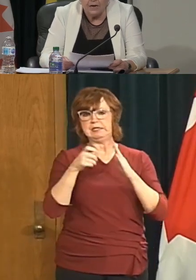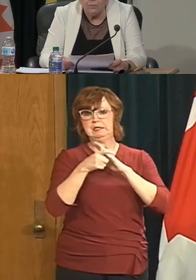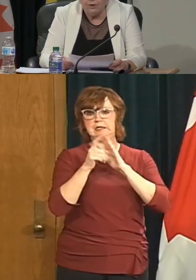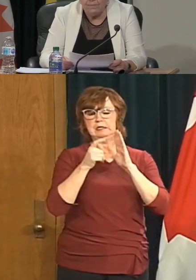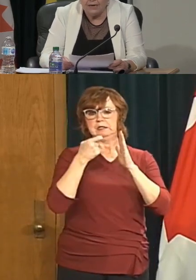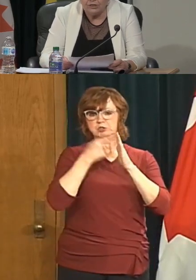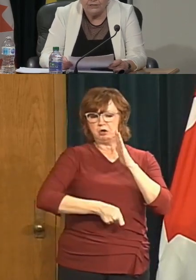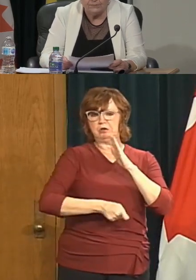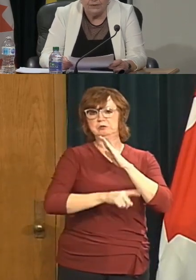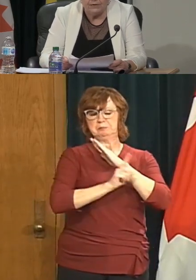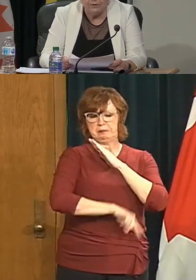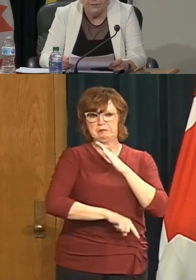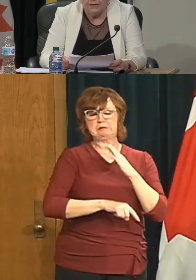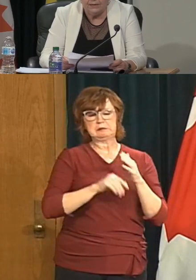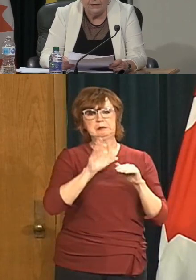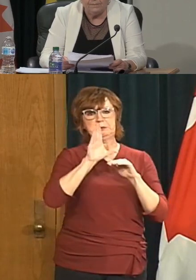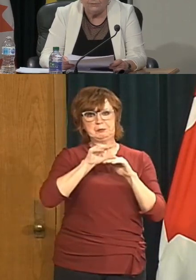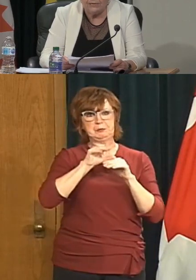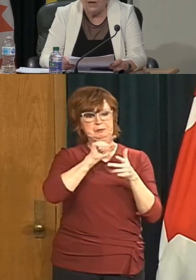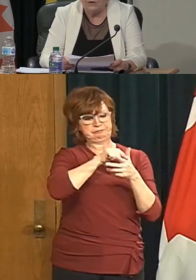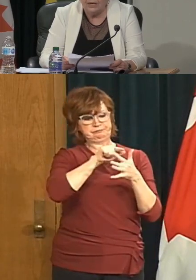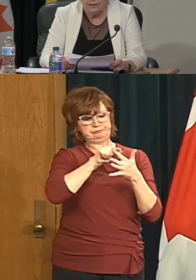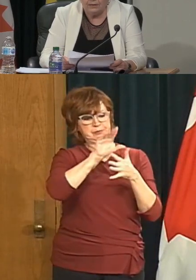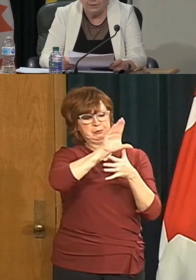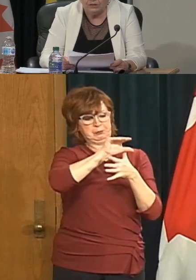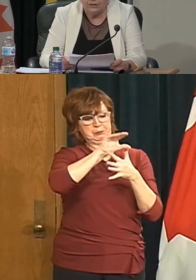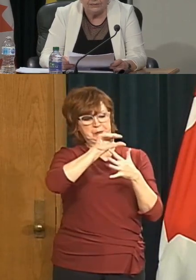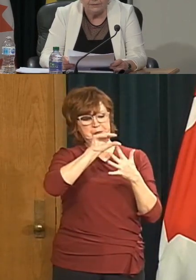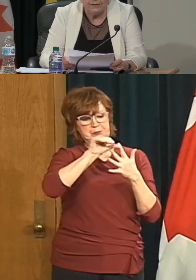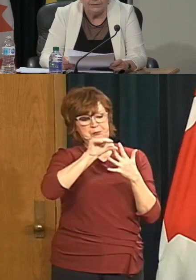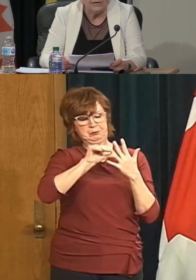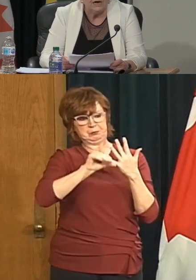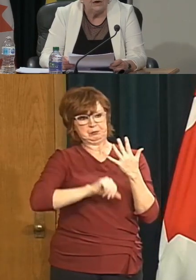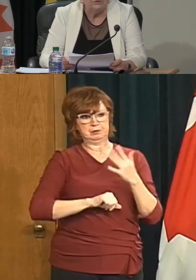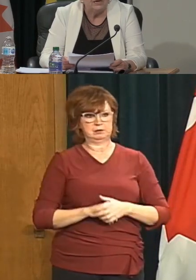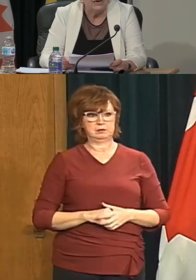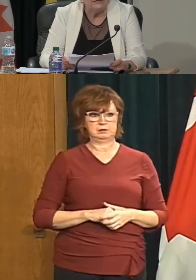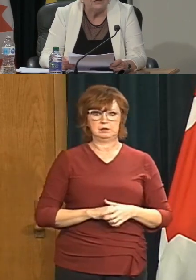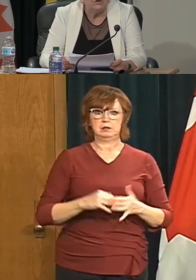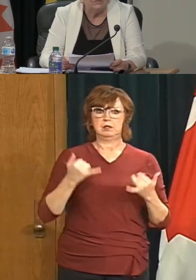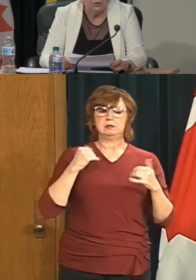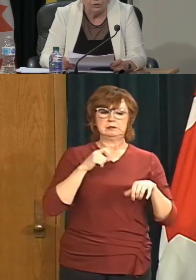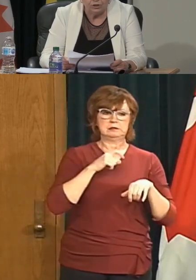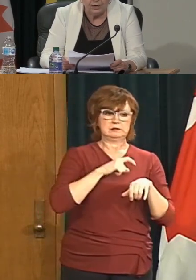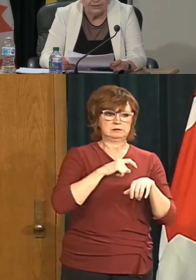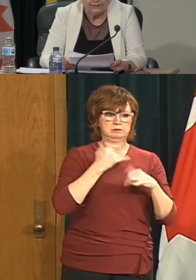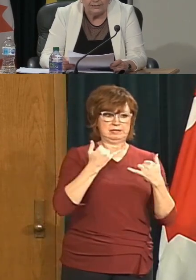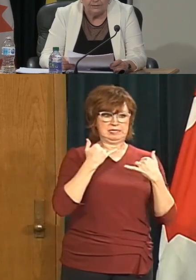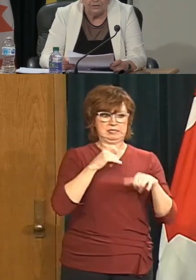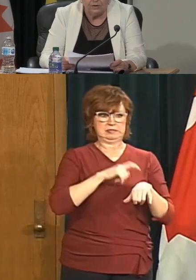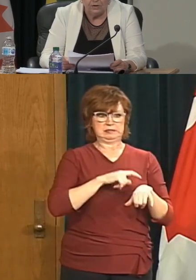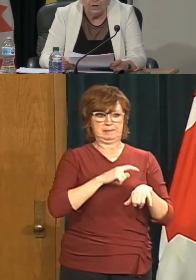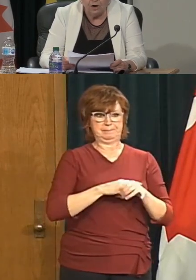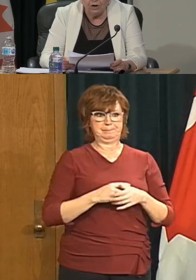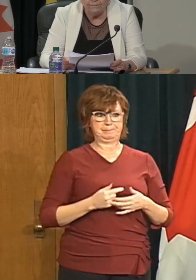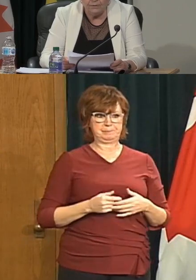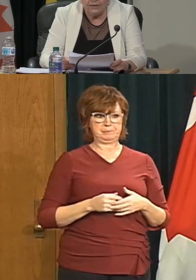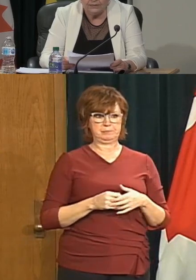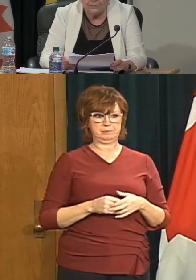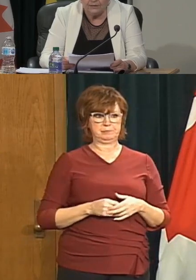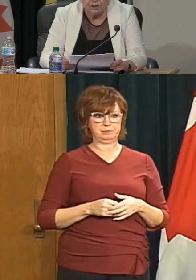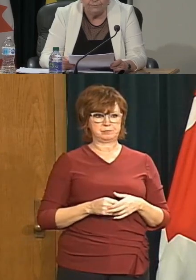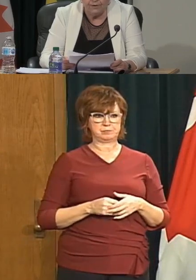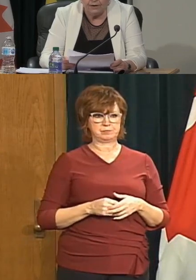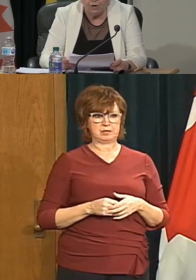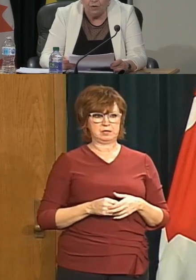this time, we are managing spending within the amounts allocated in the budget estimates outlined on March 18th. Our government